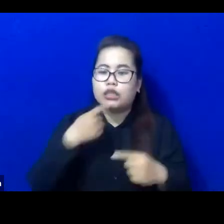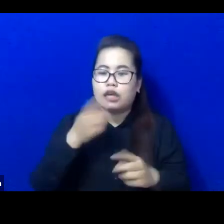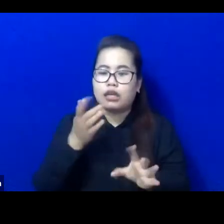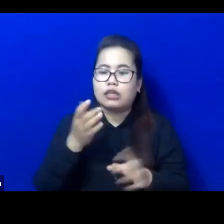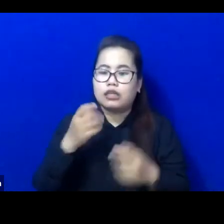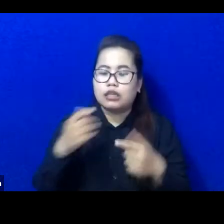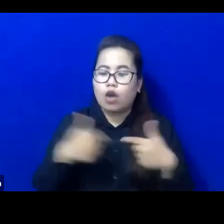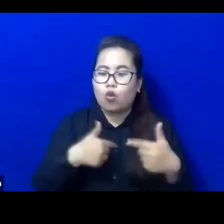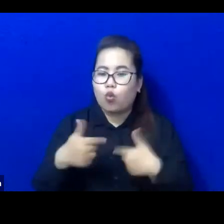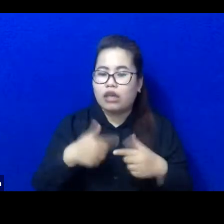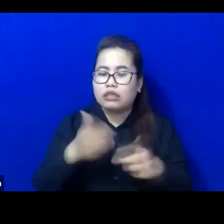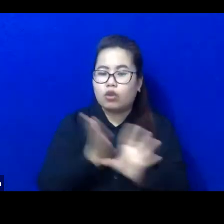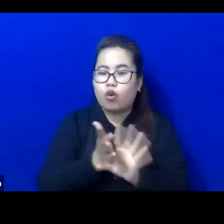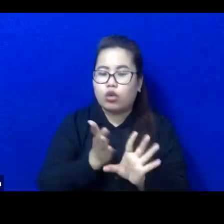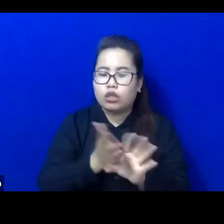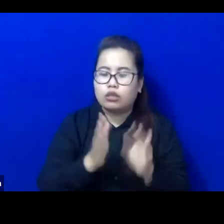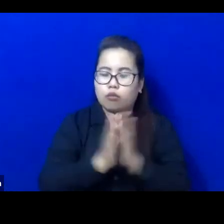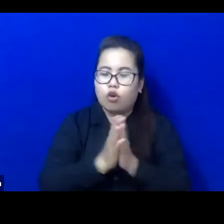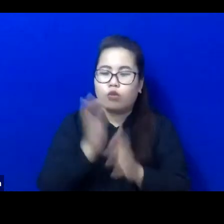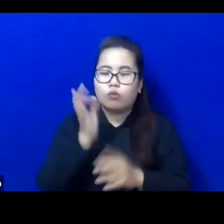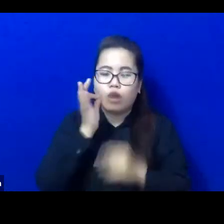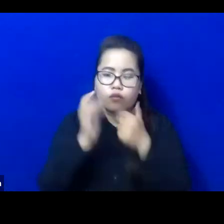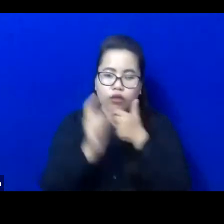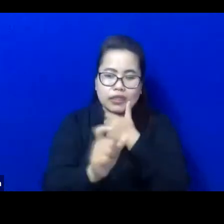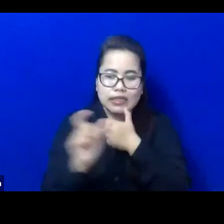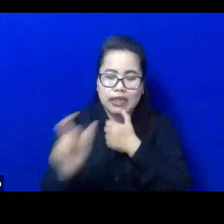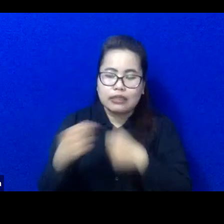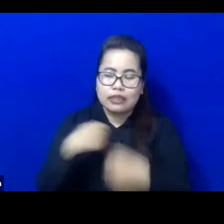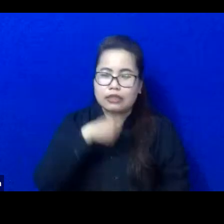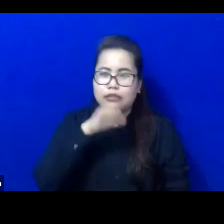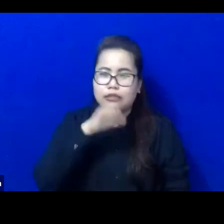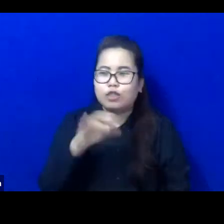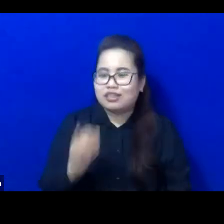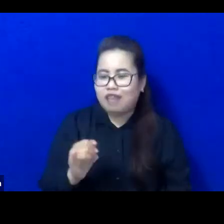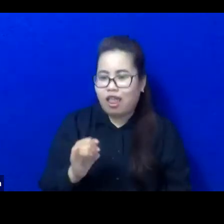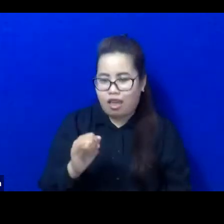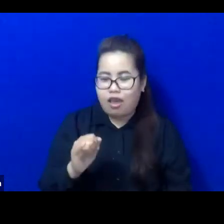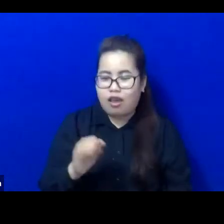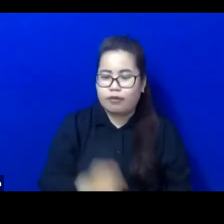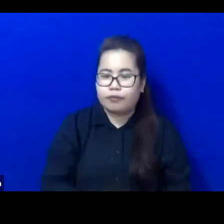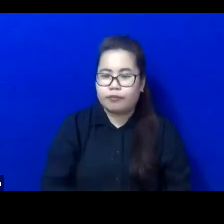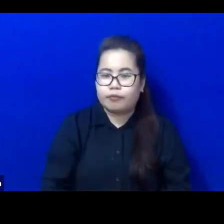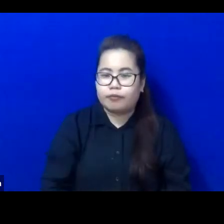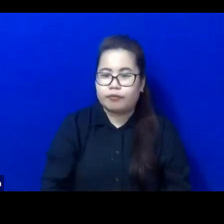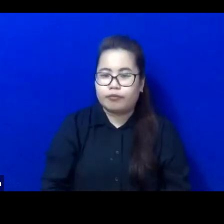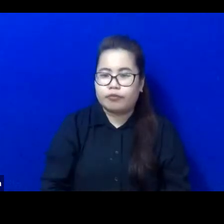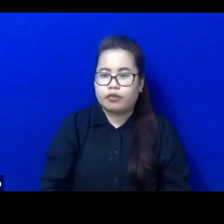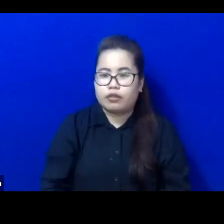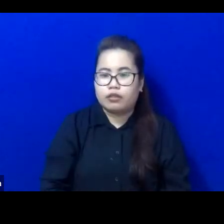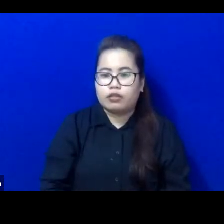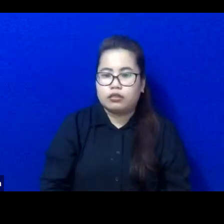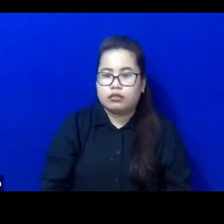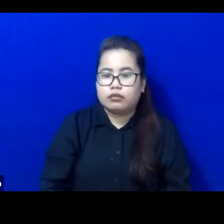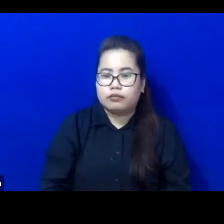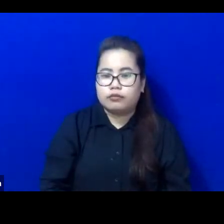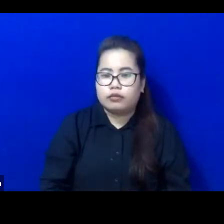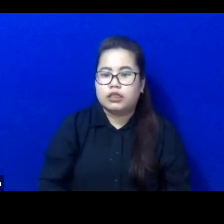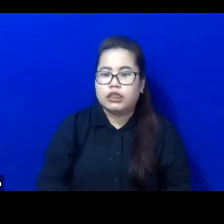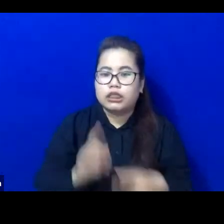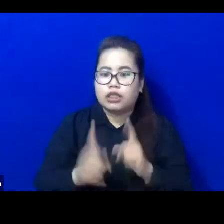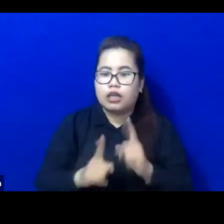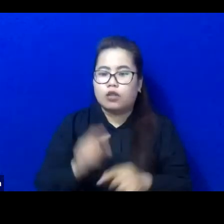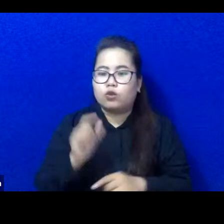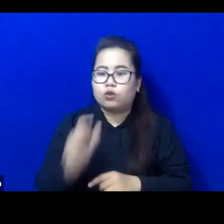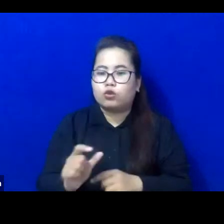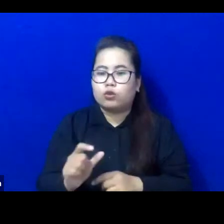the incorrect translation. And also for people with schizophrenia, and what is